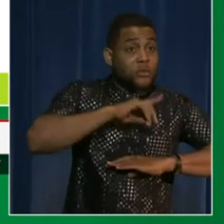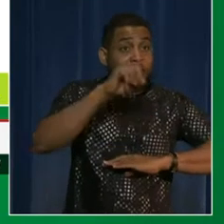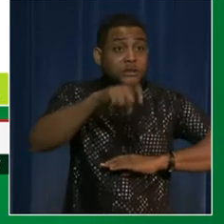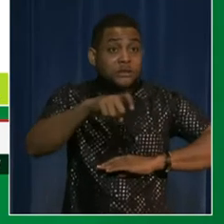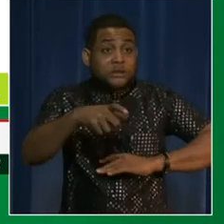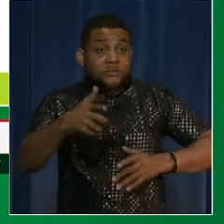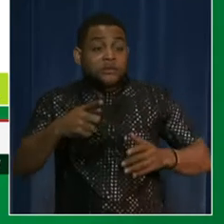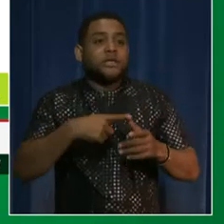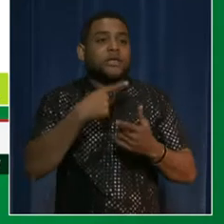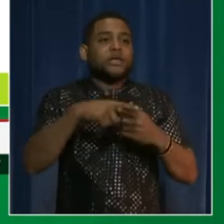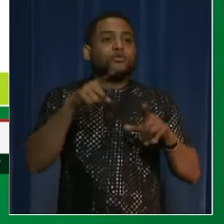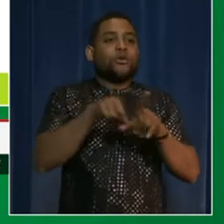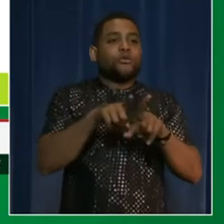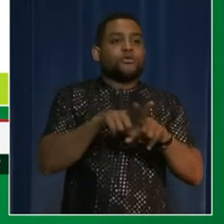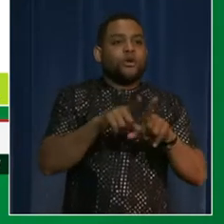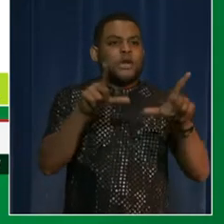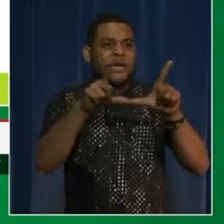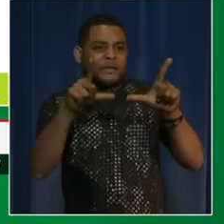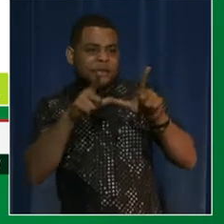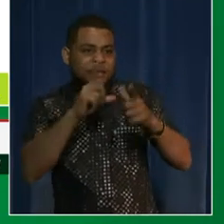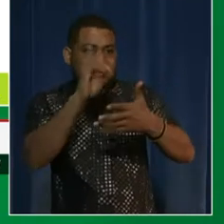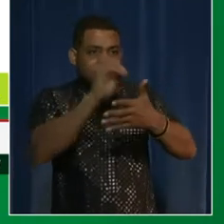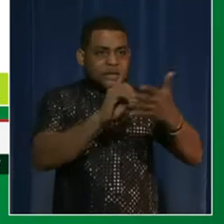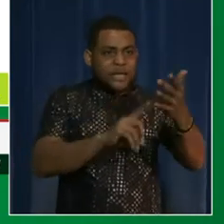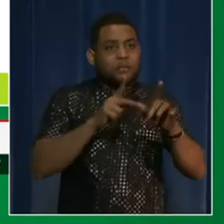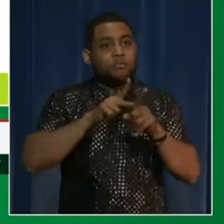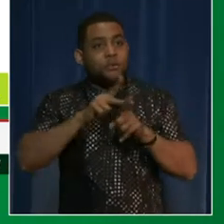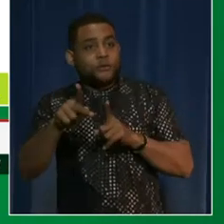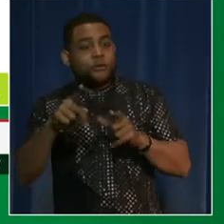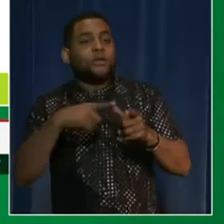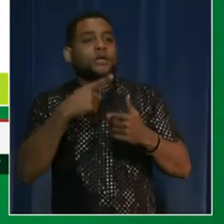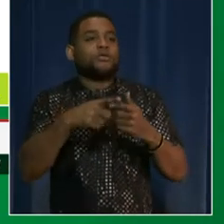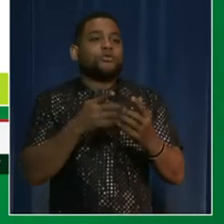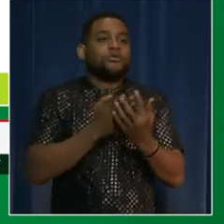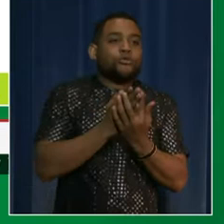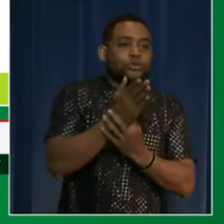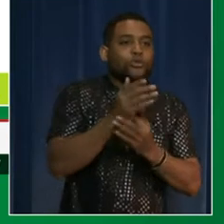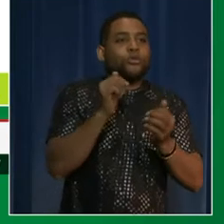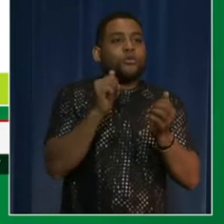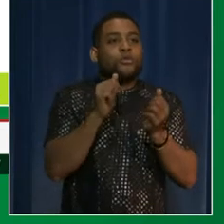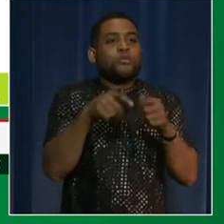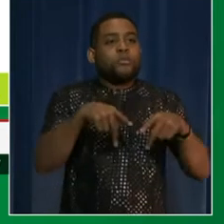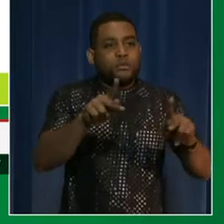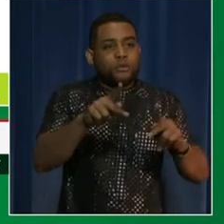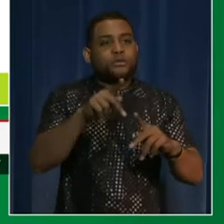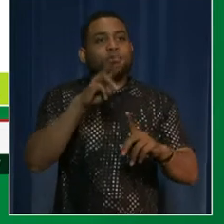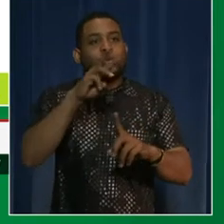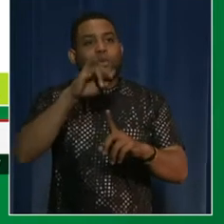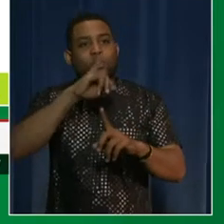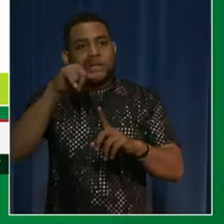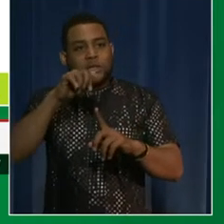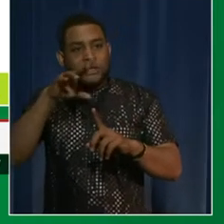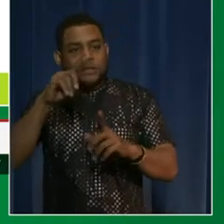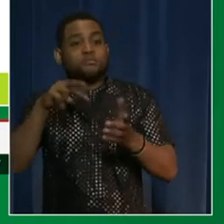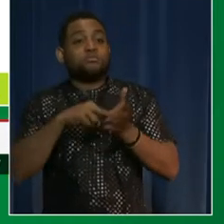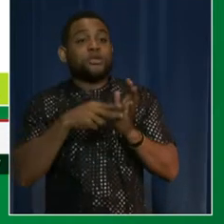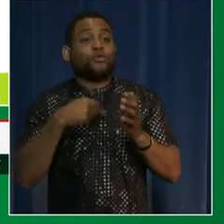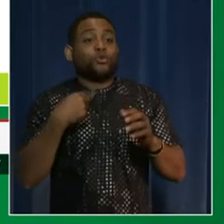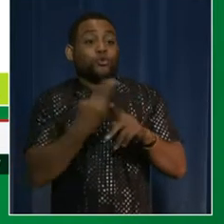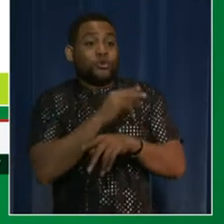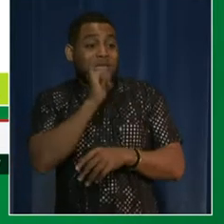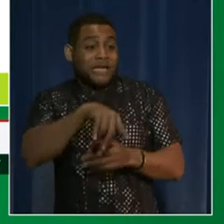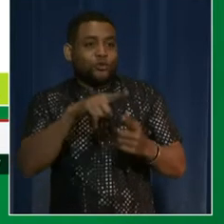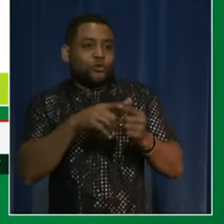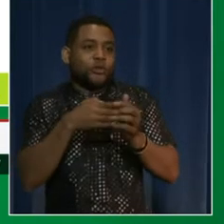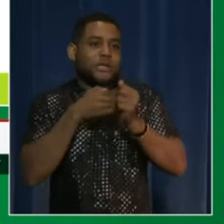design professional, and submit the plan through our Permit Wizard. The DCRA Permit Wizard is a simpler, easy to use permit application that guides homeowners through the